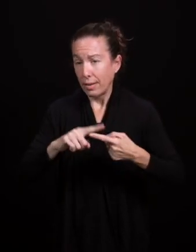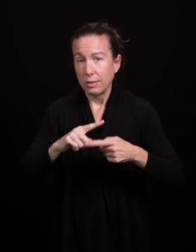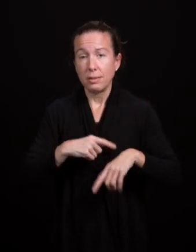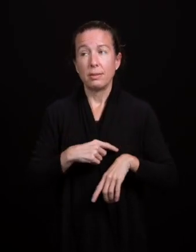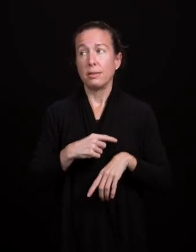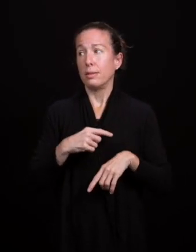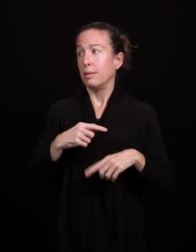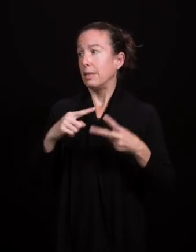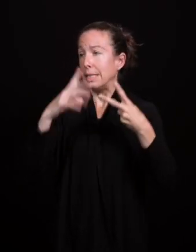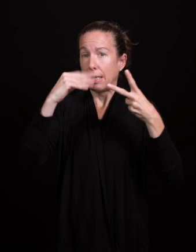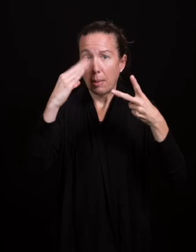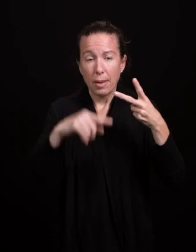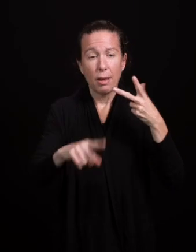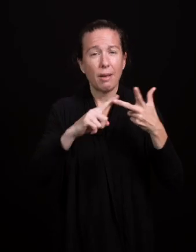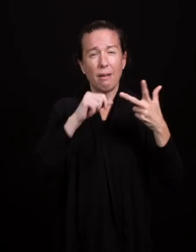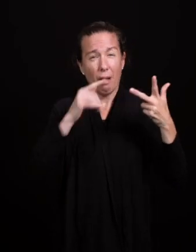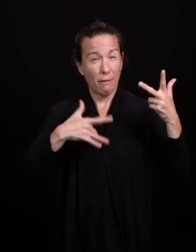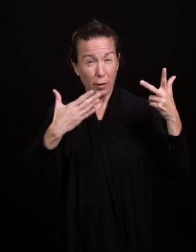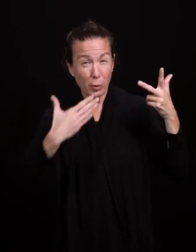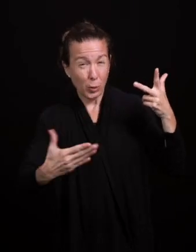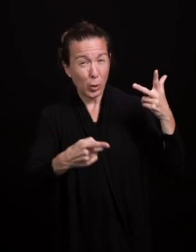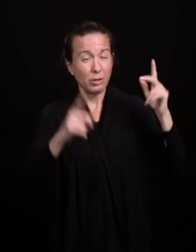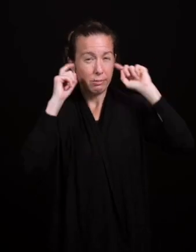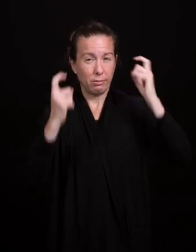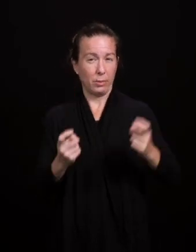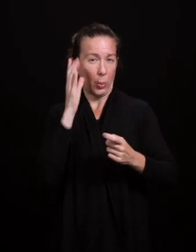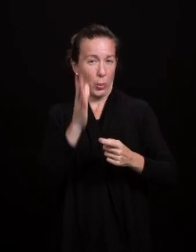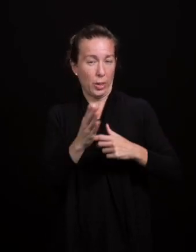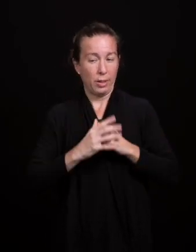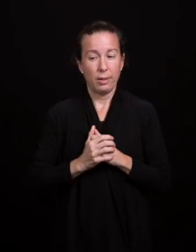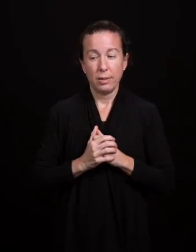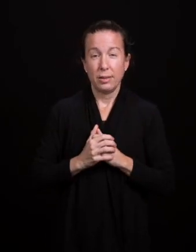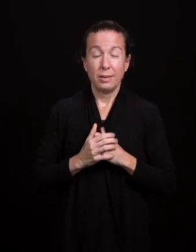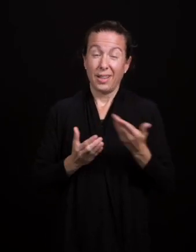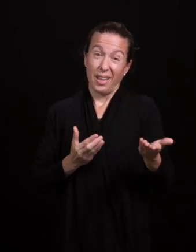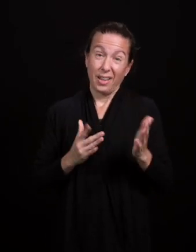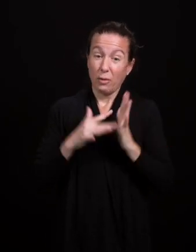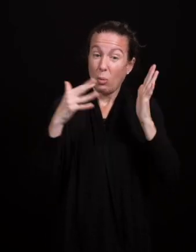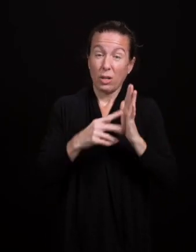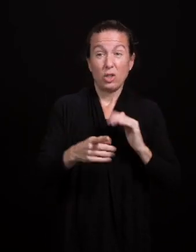well, she typically doesn't want to have them in. And sometimes she just doesn't feel like